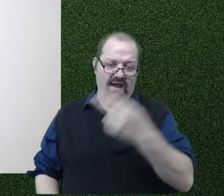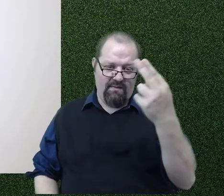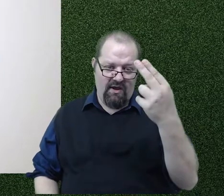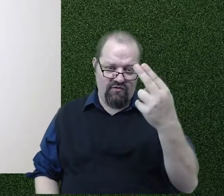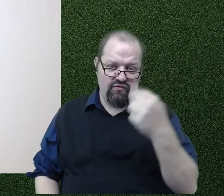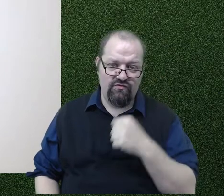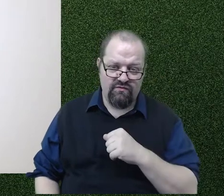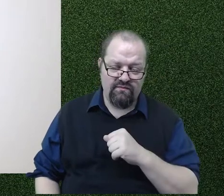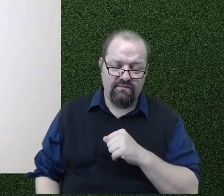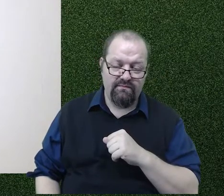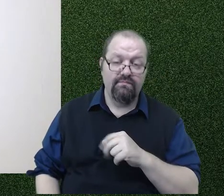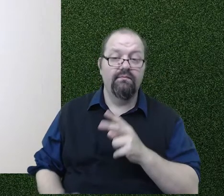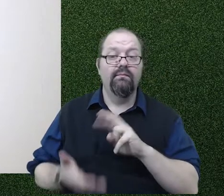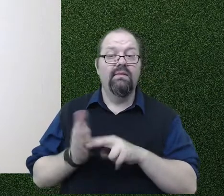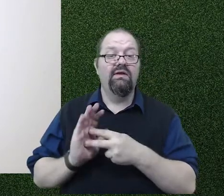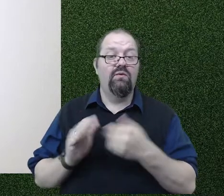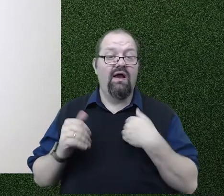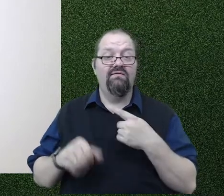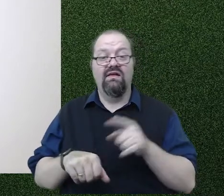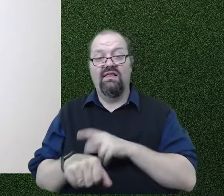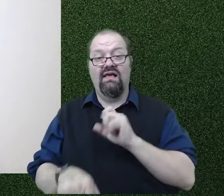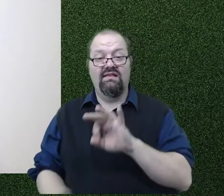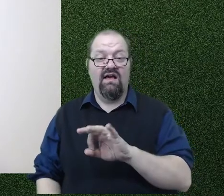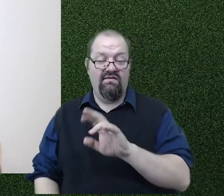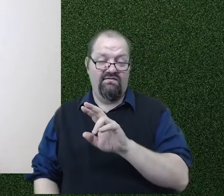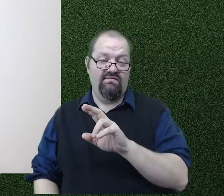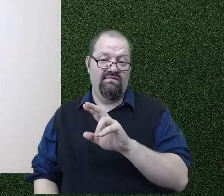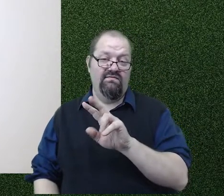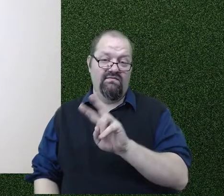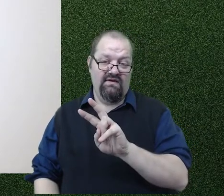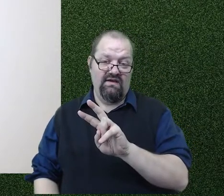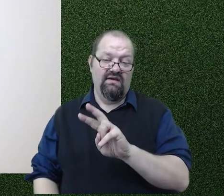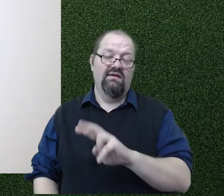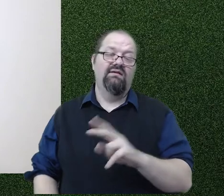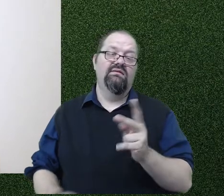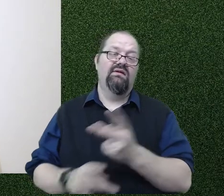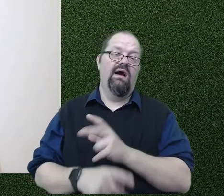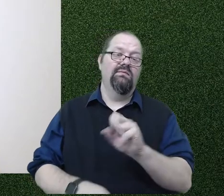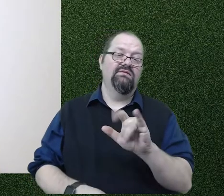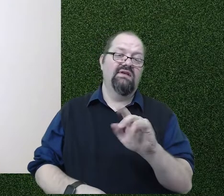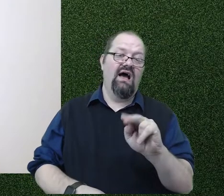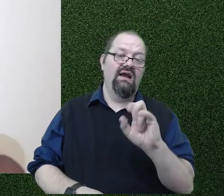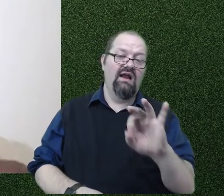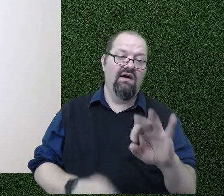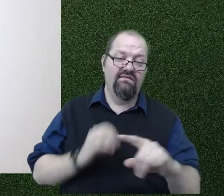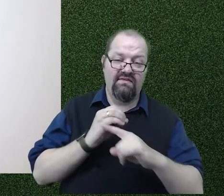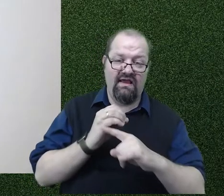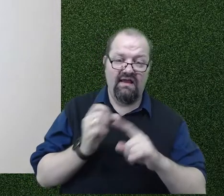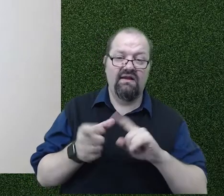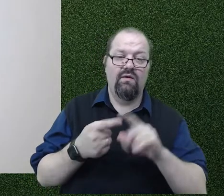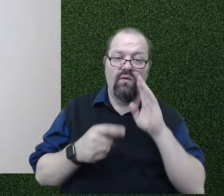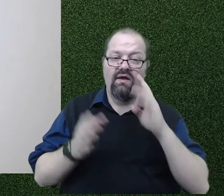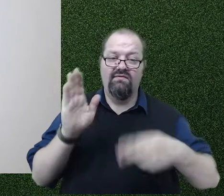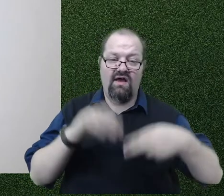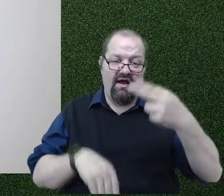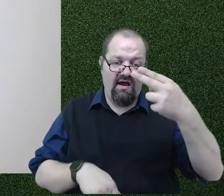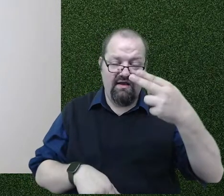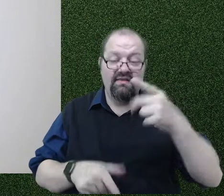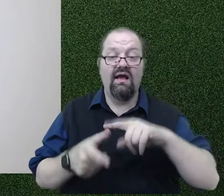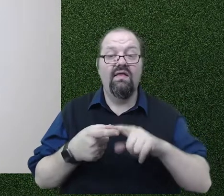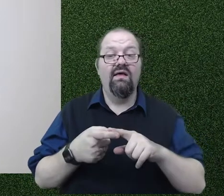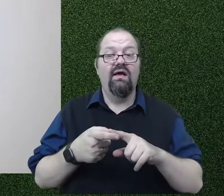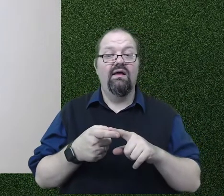hypotenuse. So we have the length of the vector V, or the magnitude of V times sine of theta, as the height. The area of a